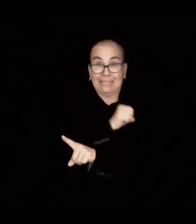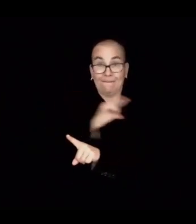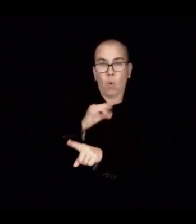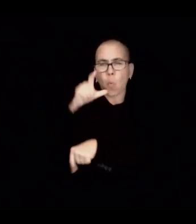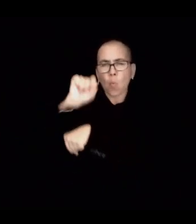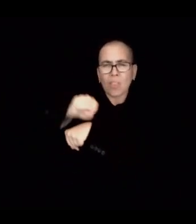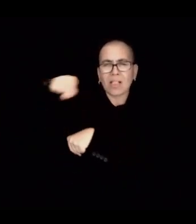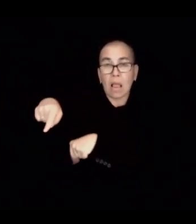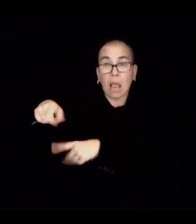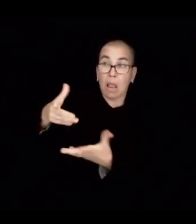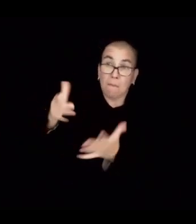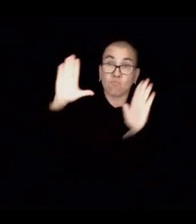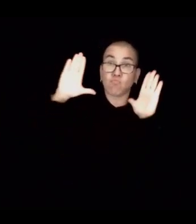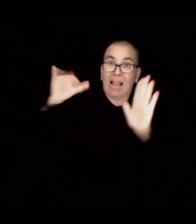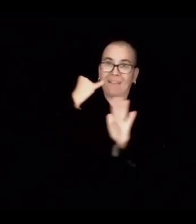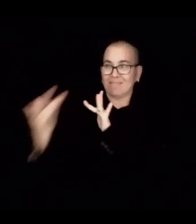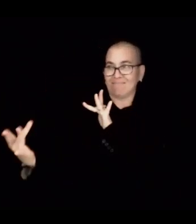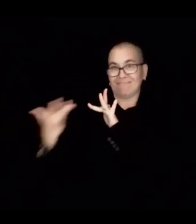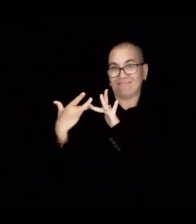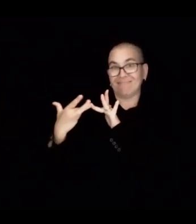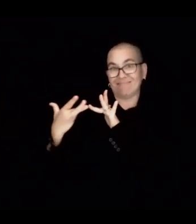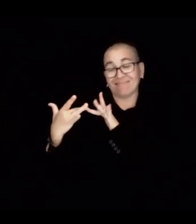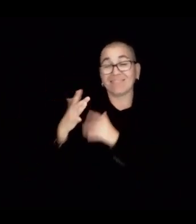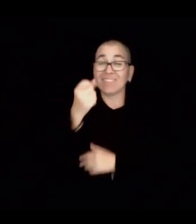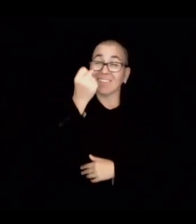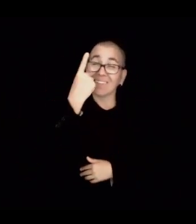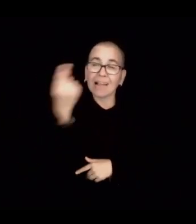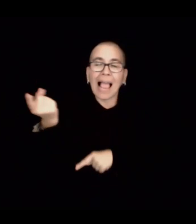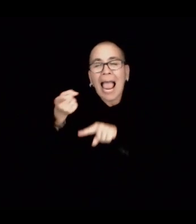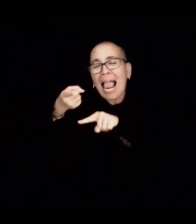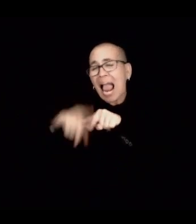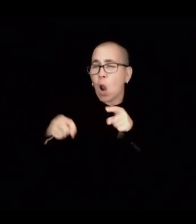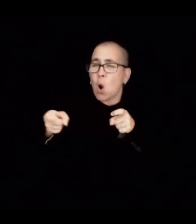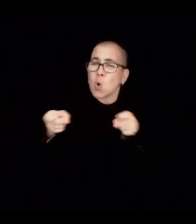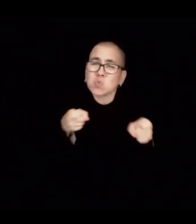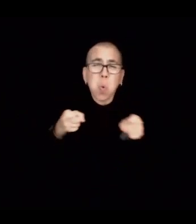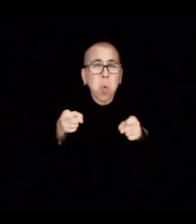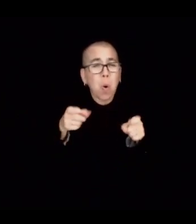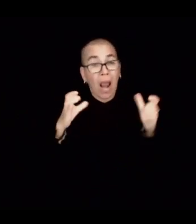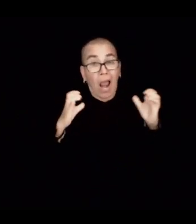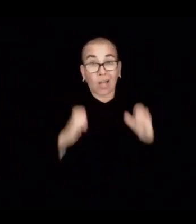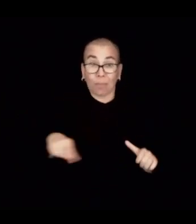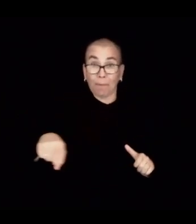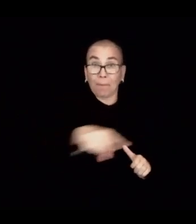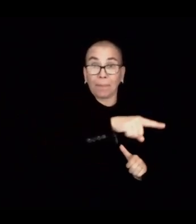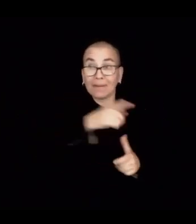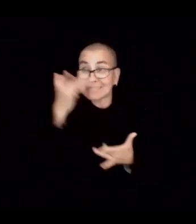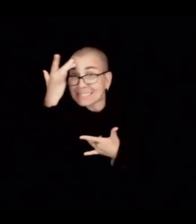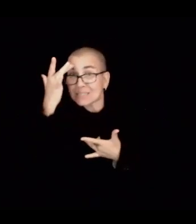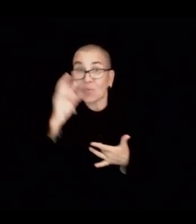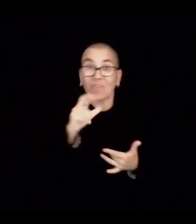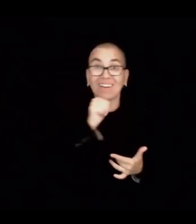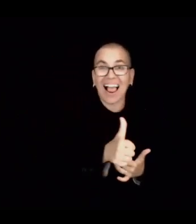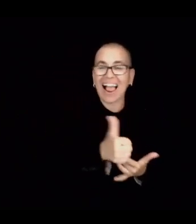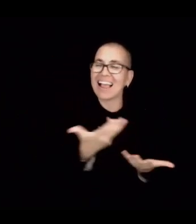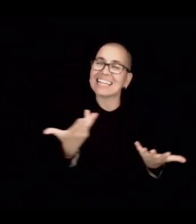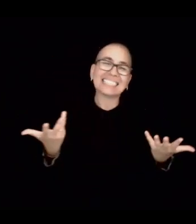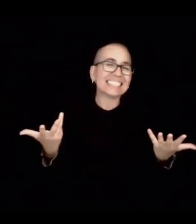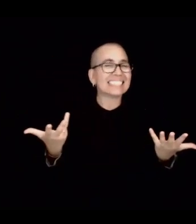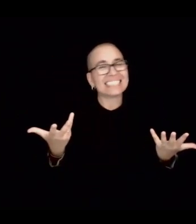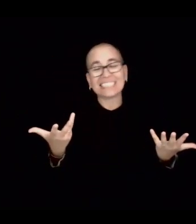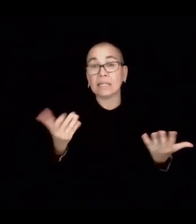in patrons. But certainly if they're made aware, it would be very helpful for them to report that to us. But we